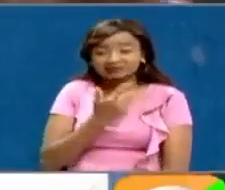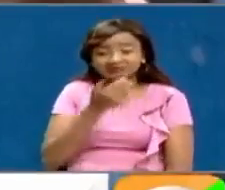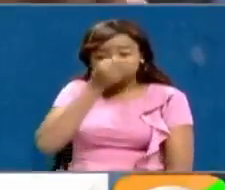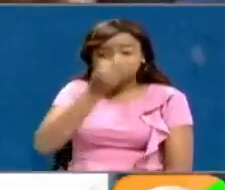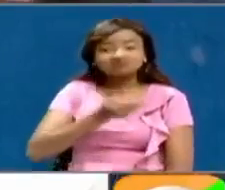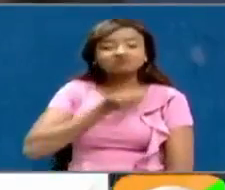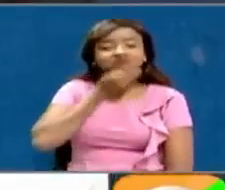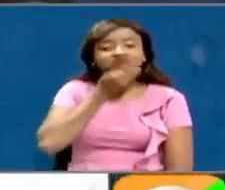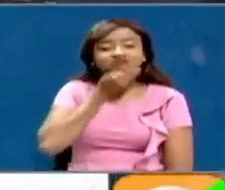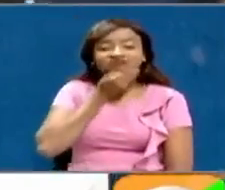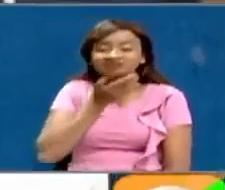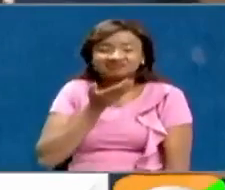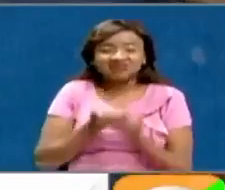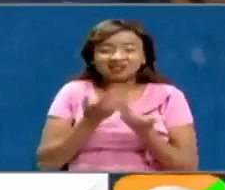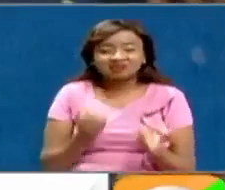gear improperly.